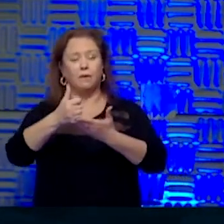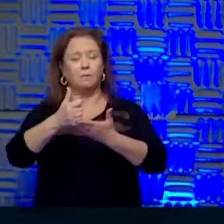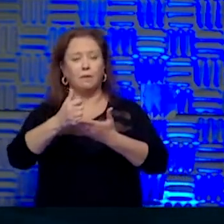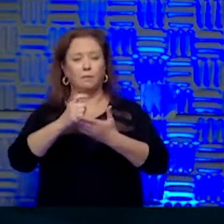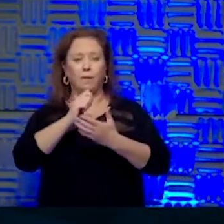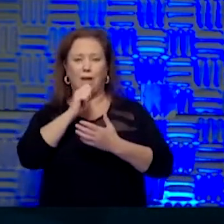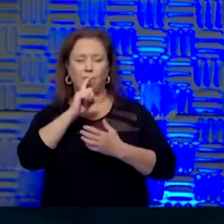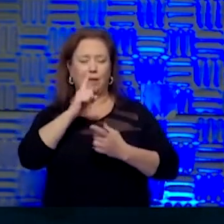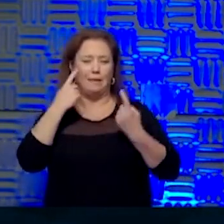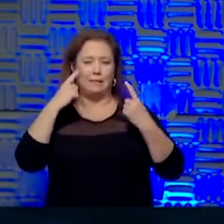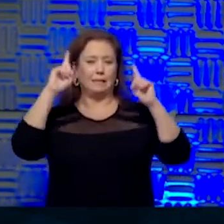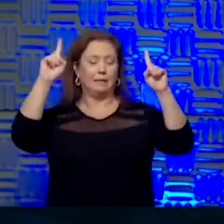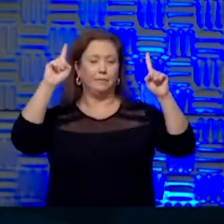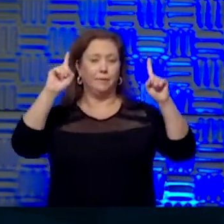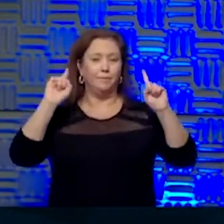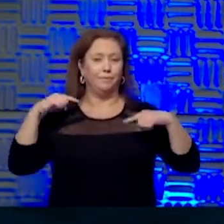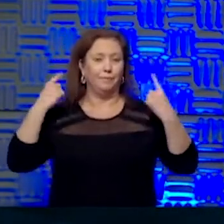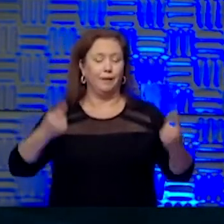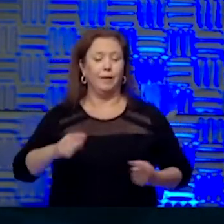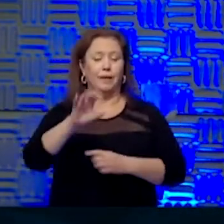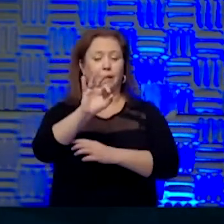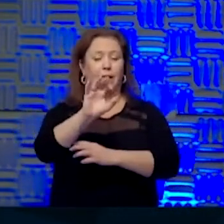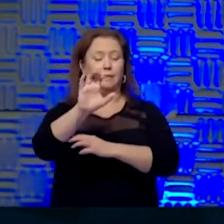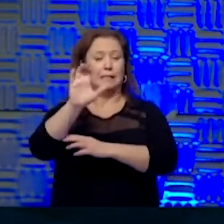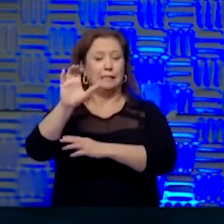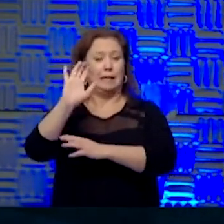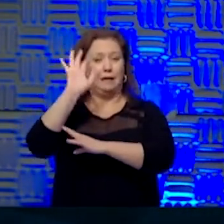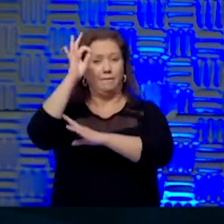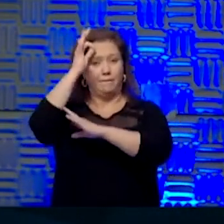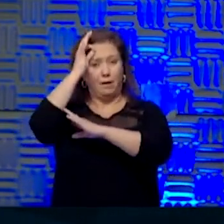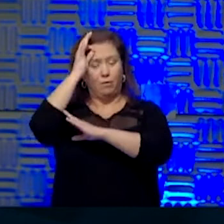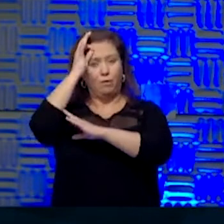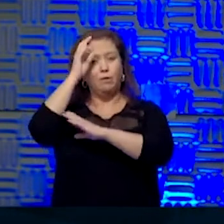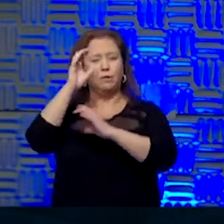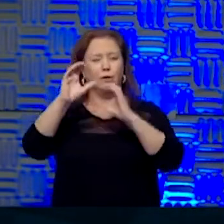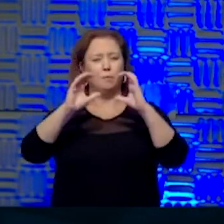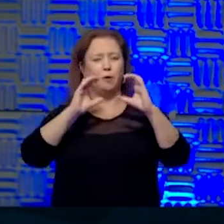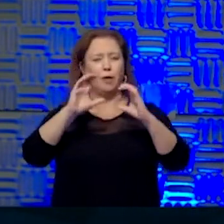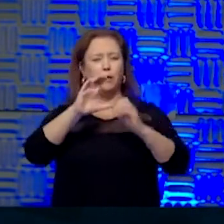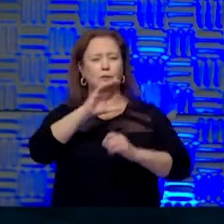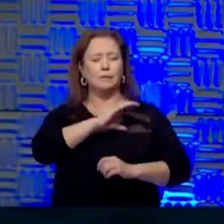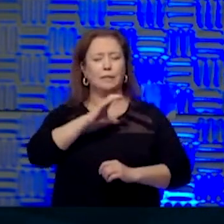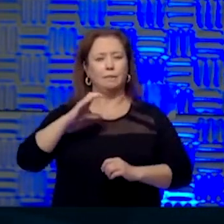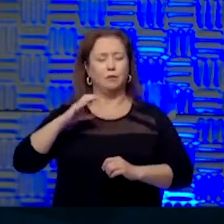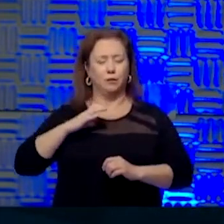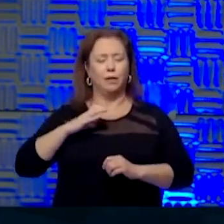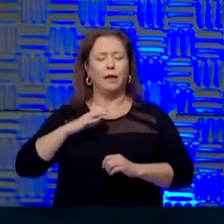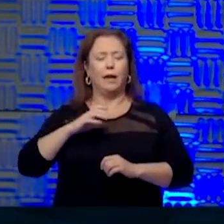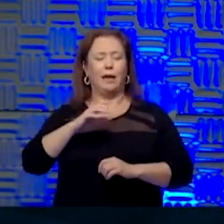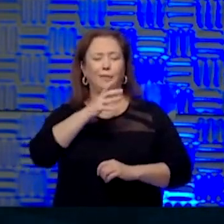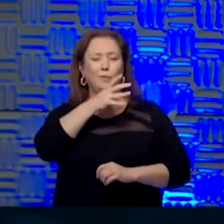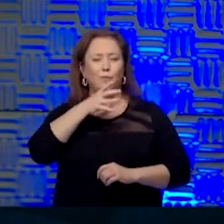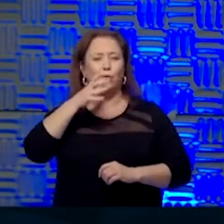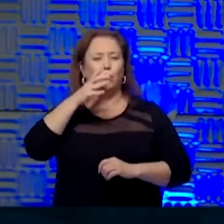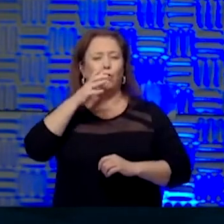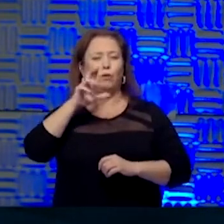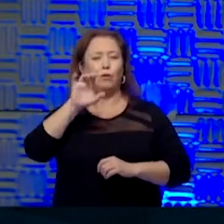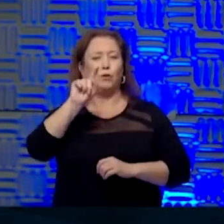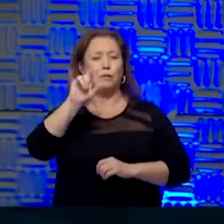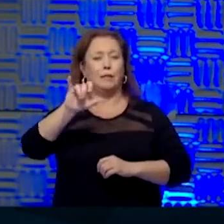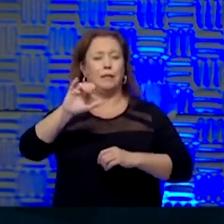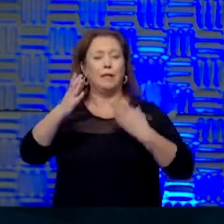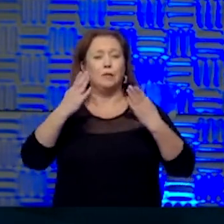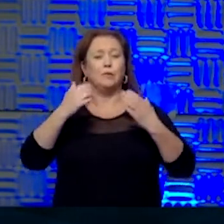be. And the FCC, the Federal Communications Commission, and the Department of Agriculture, through its Rural Utility Services, have